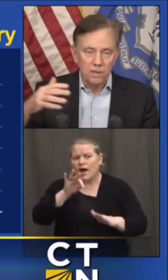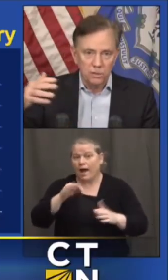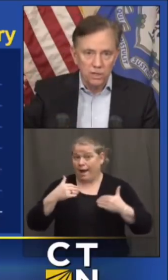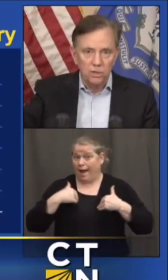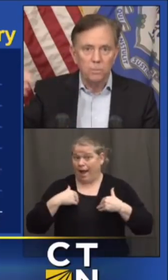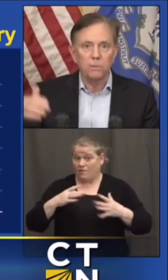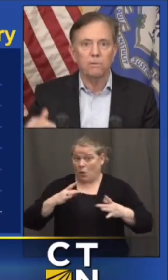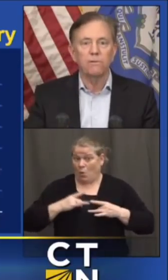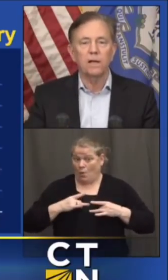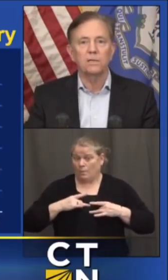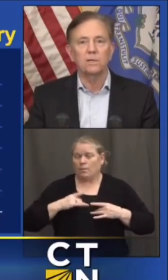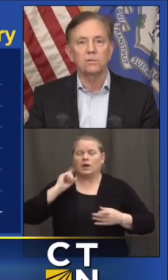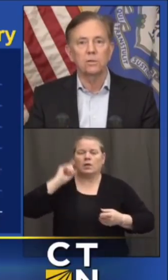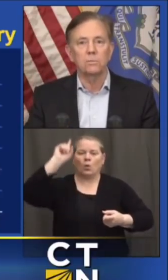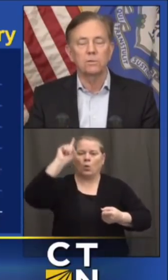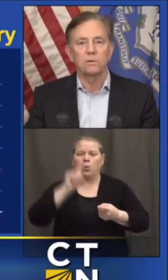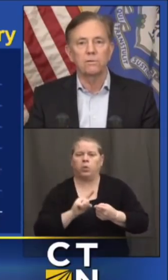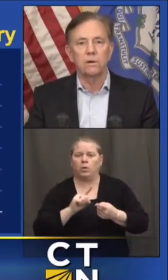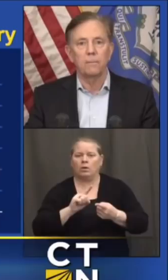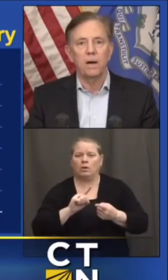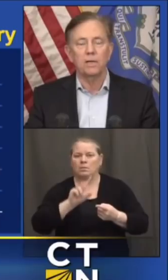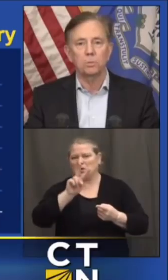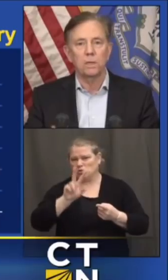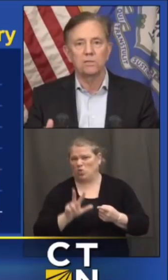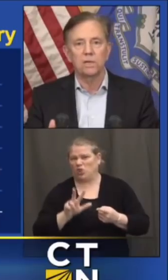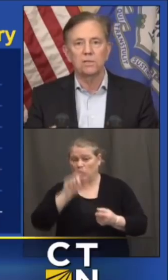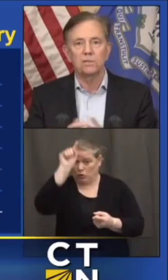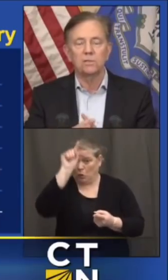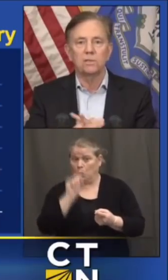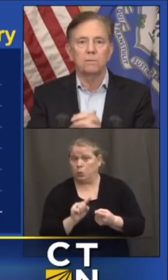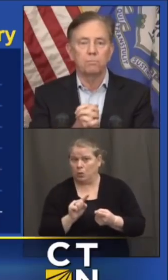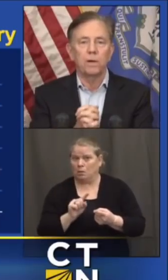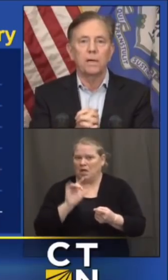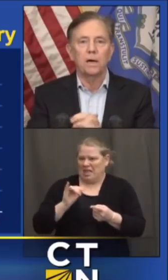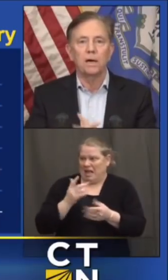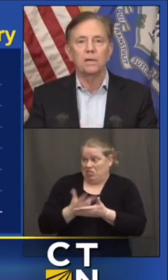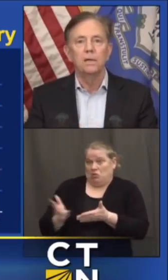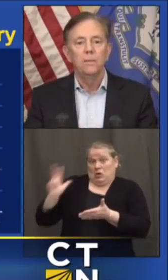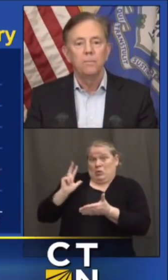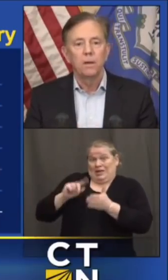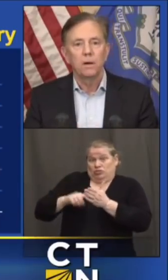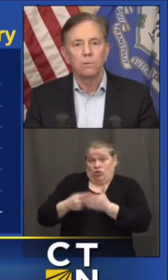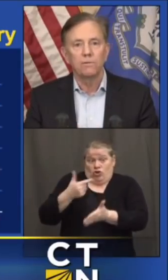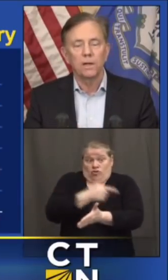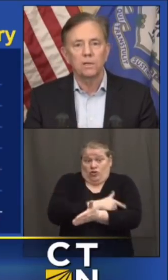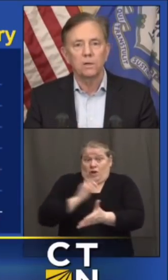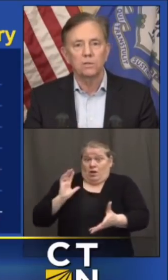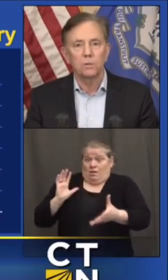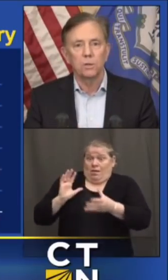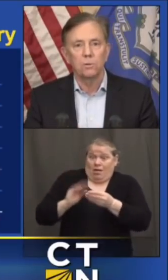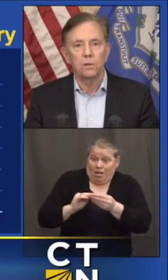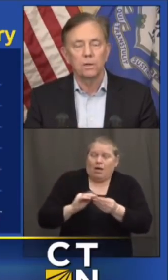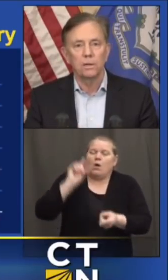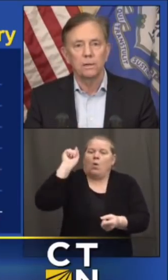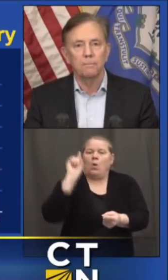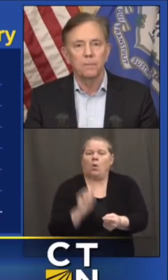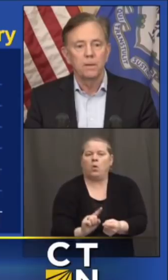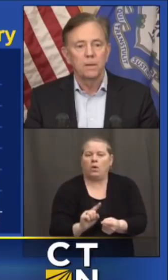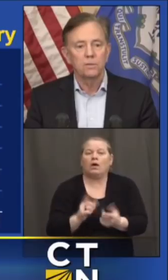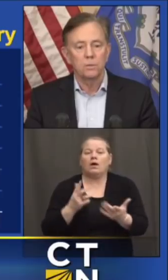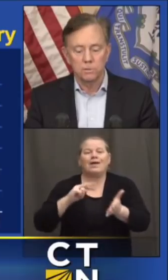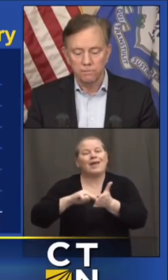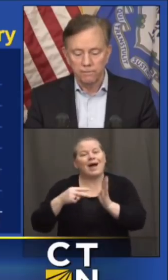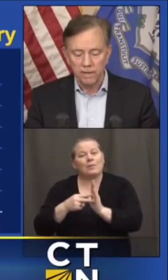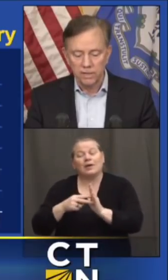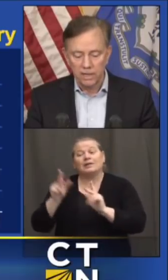will continue to be reflected in terms of hospitalizations and, pray to God, reflected also